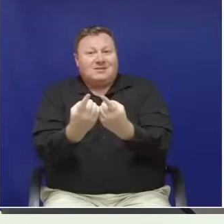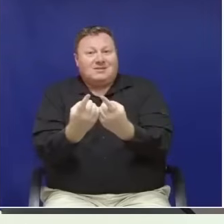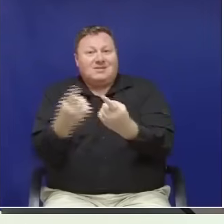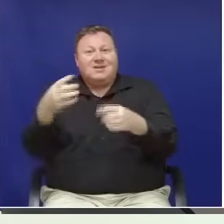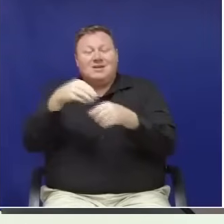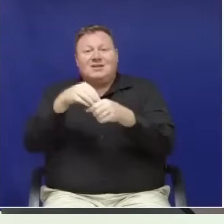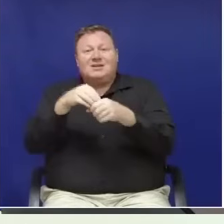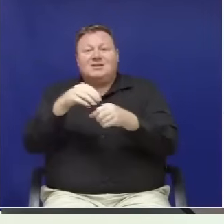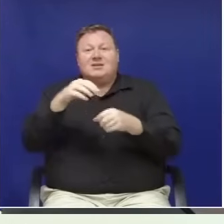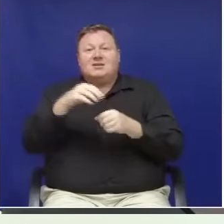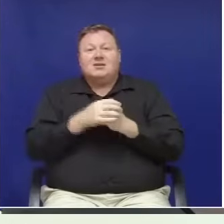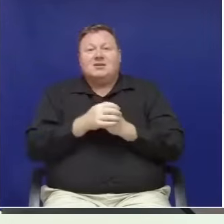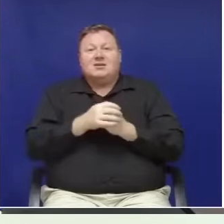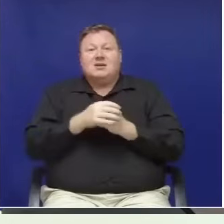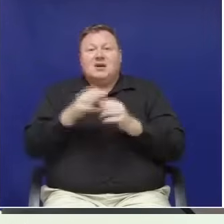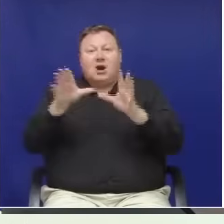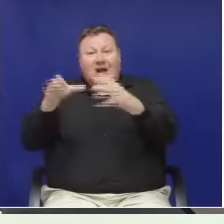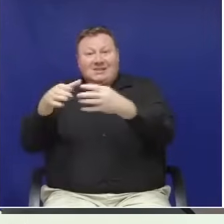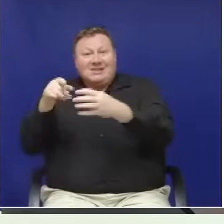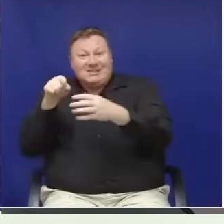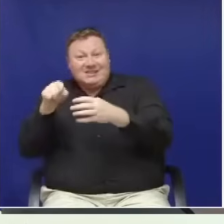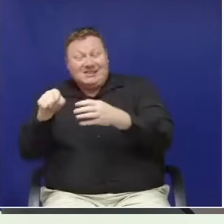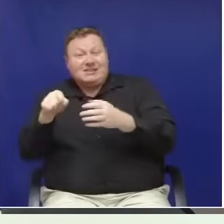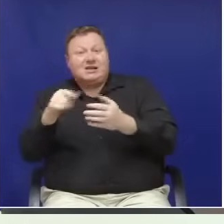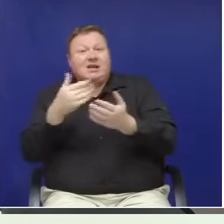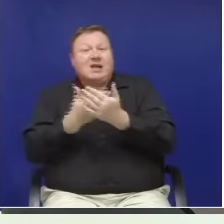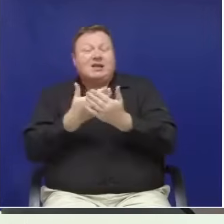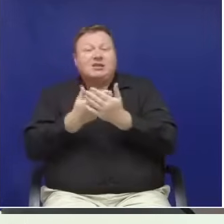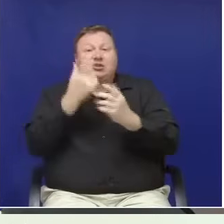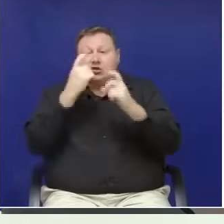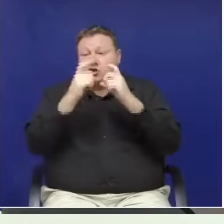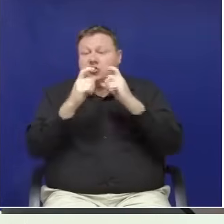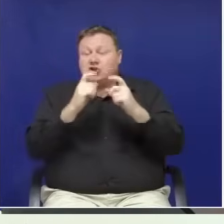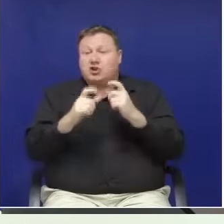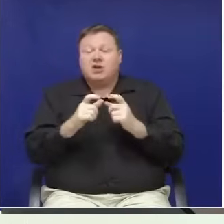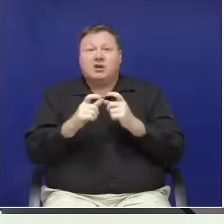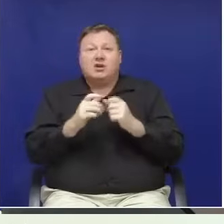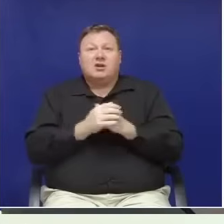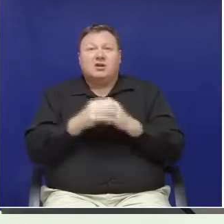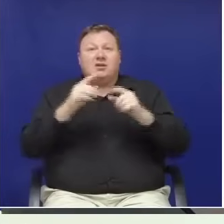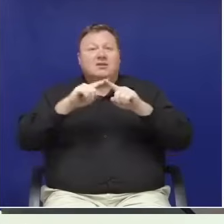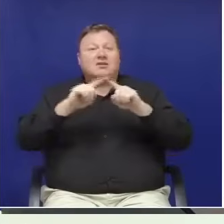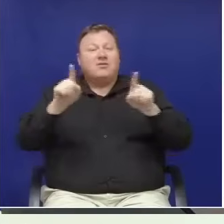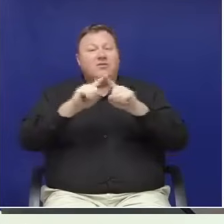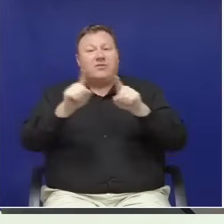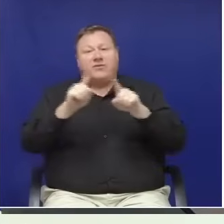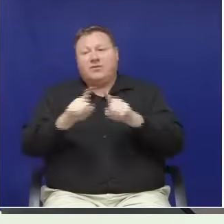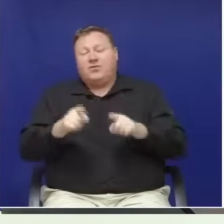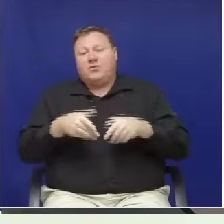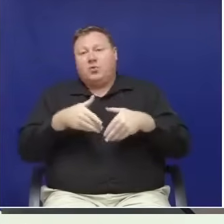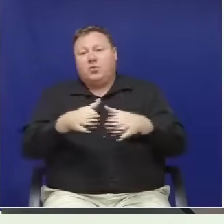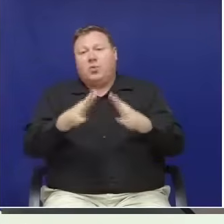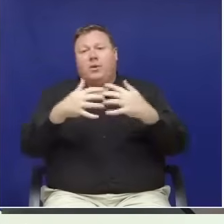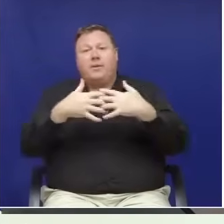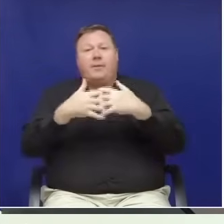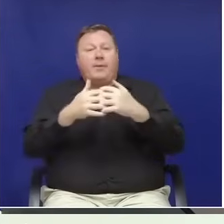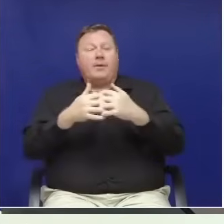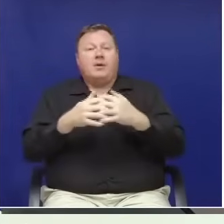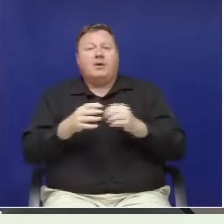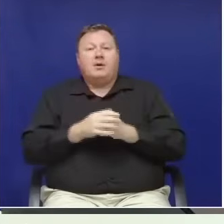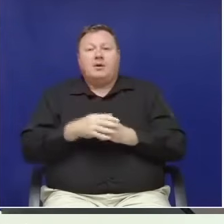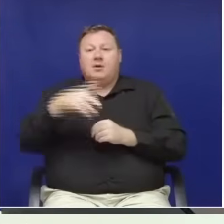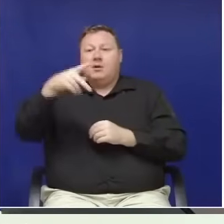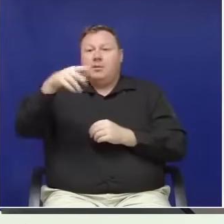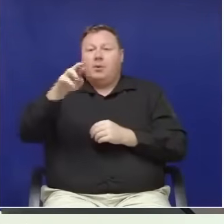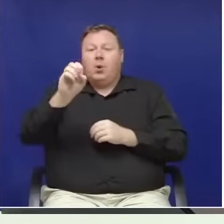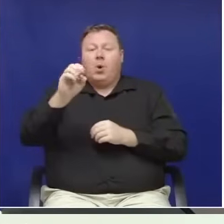where we can, as far as sentencing is concerned, alternatives. And probation